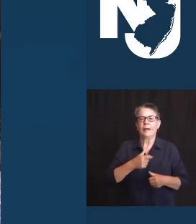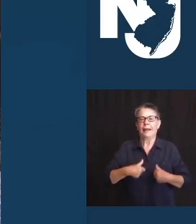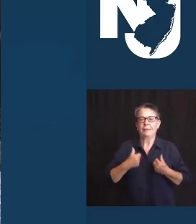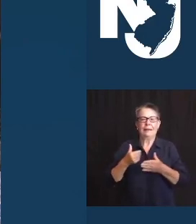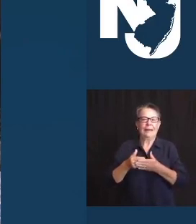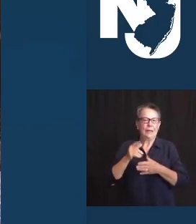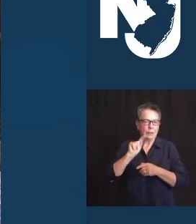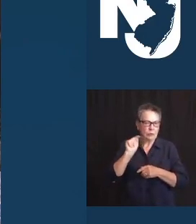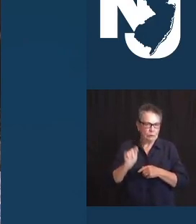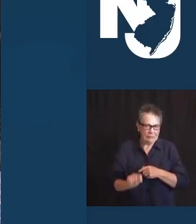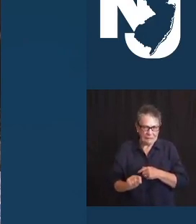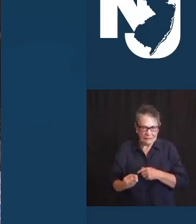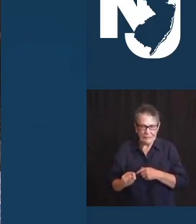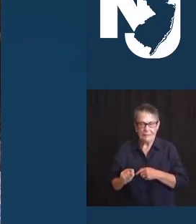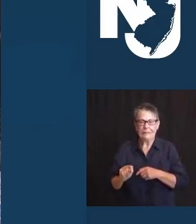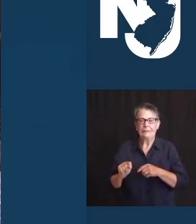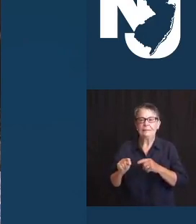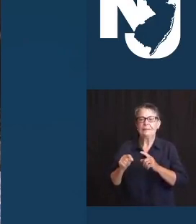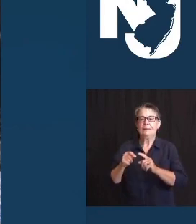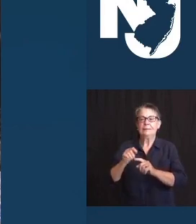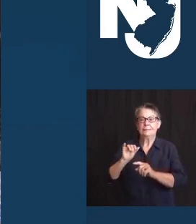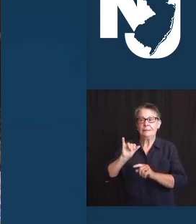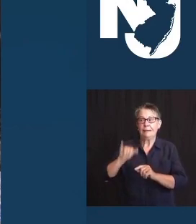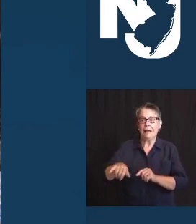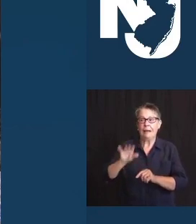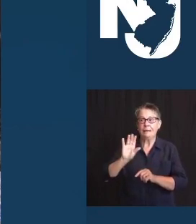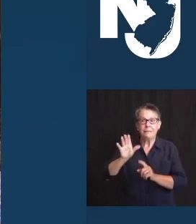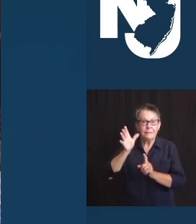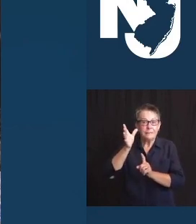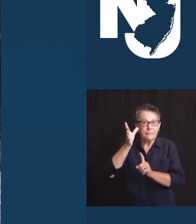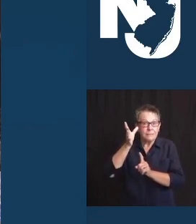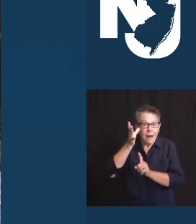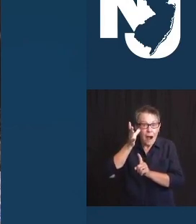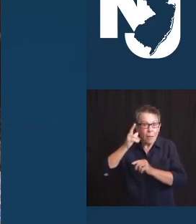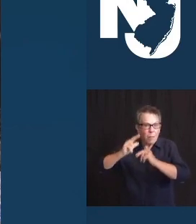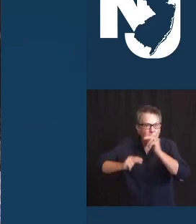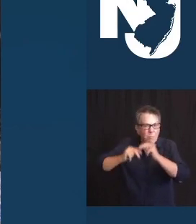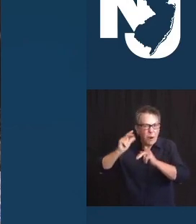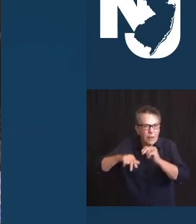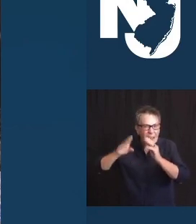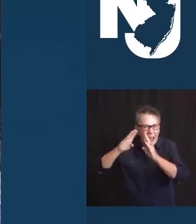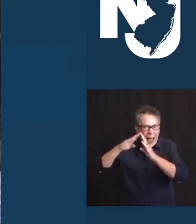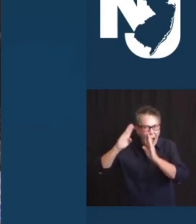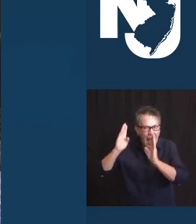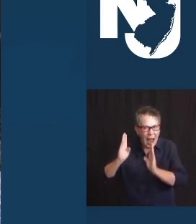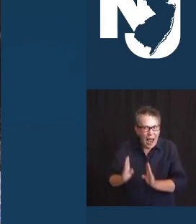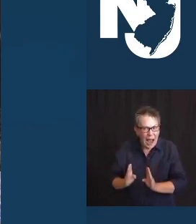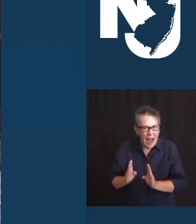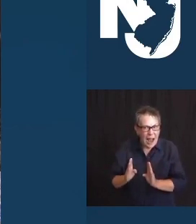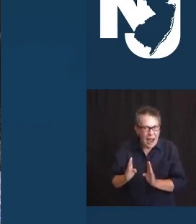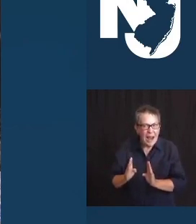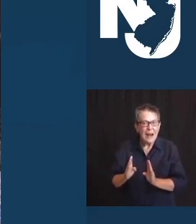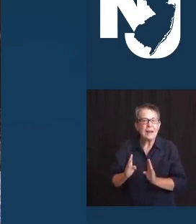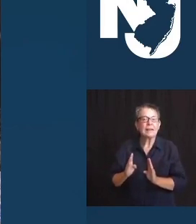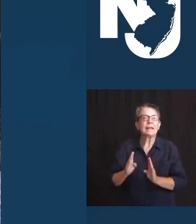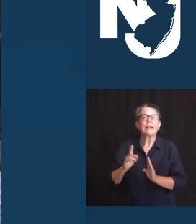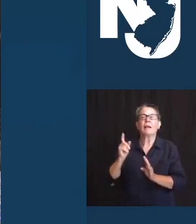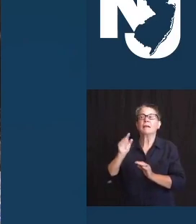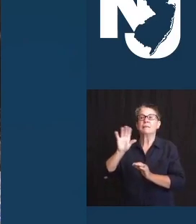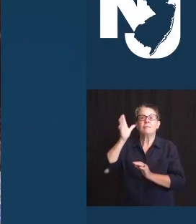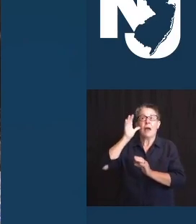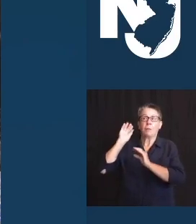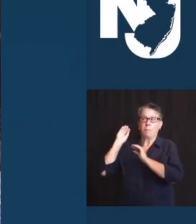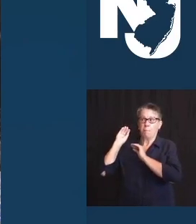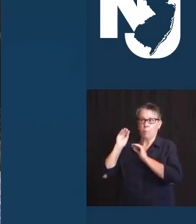a mason, built by hand. And I think it was his dad who was the one who came over and immigrated as first generation. At the onset of World War